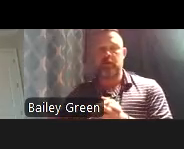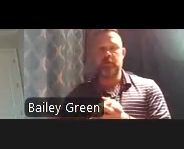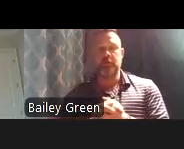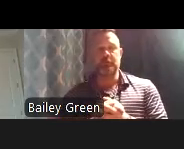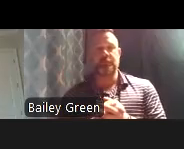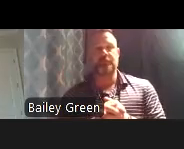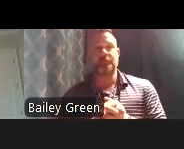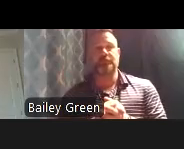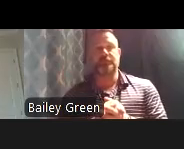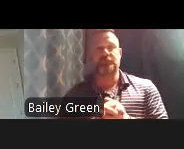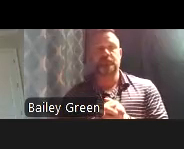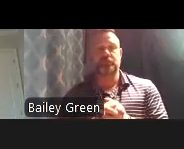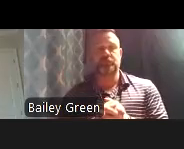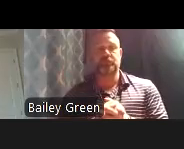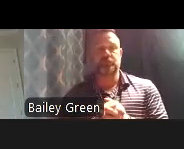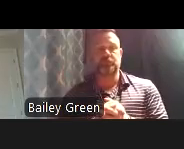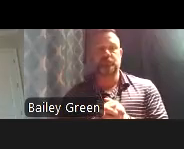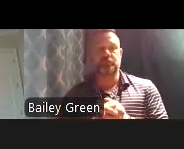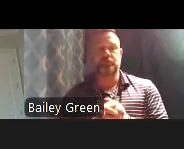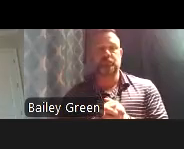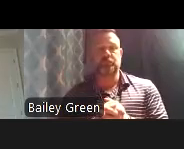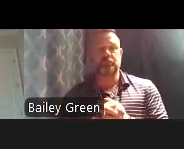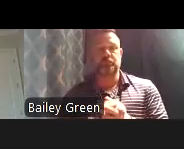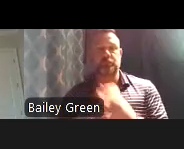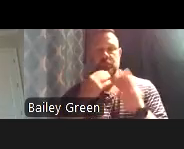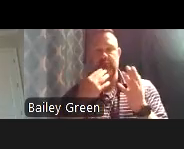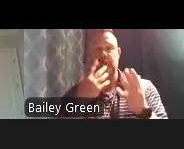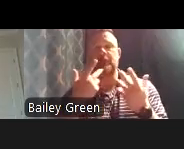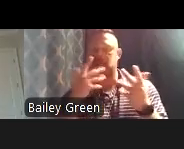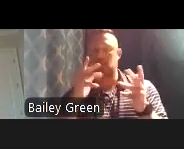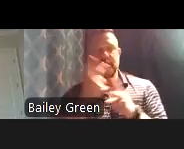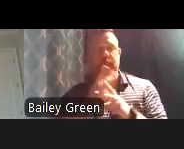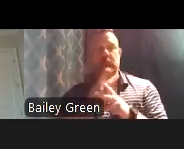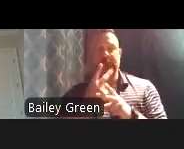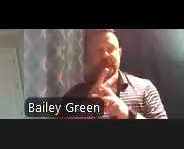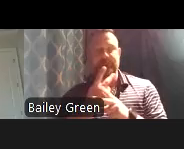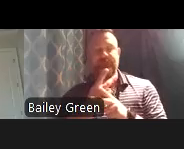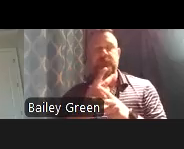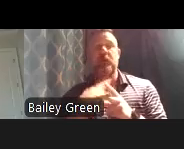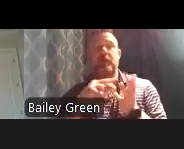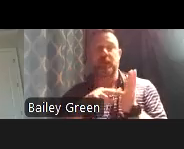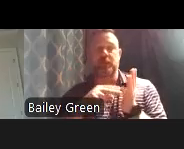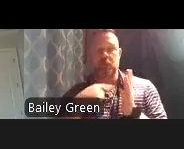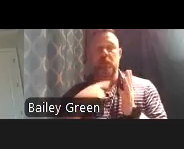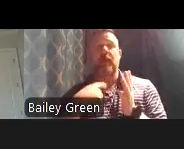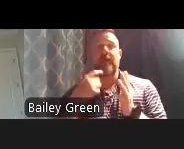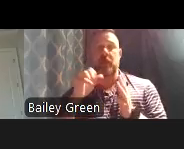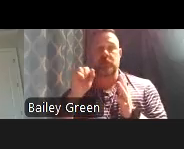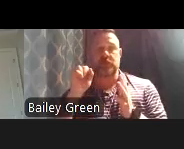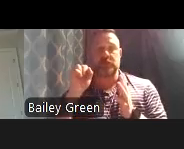or their designees. So grateful that has already been taken care of. As I mentioned, we have a Senate